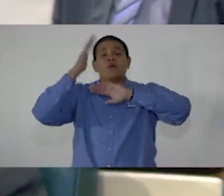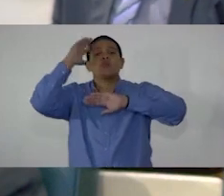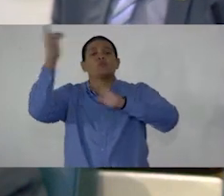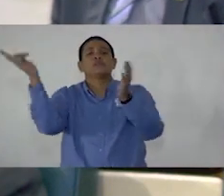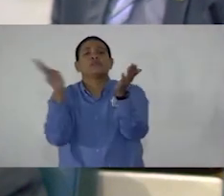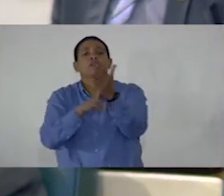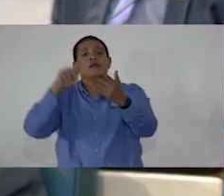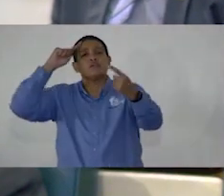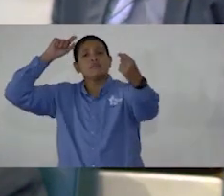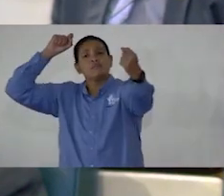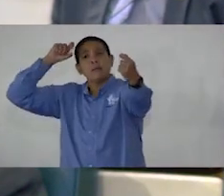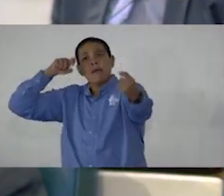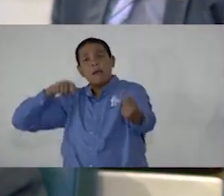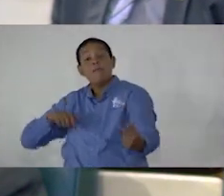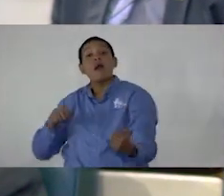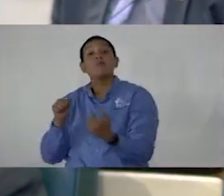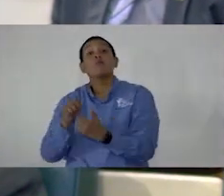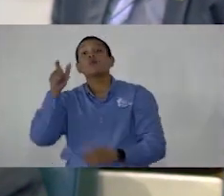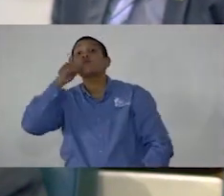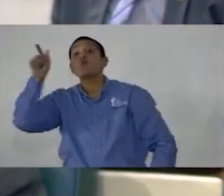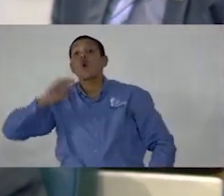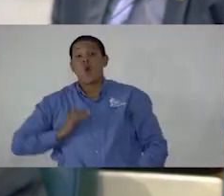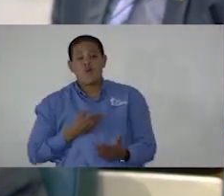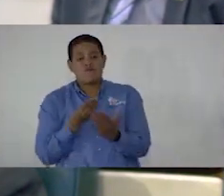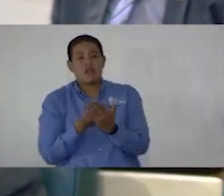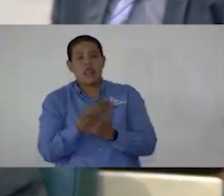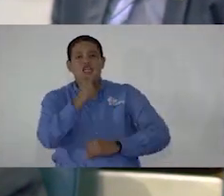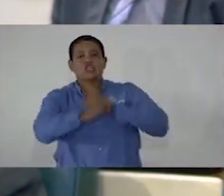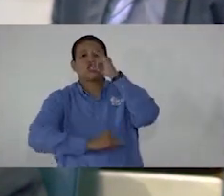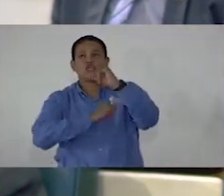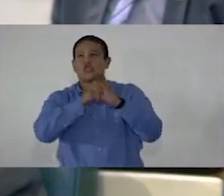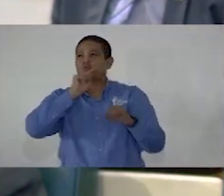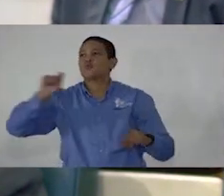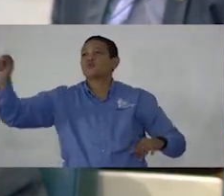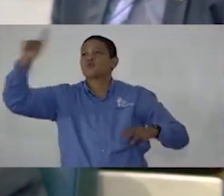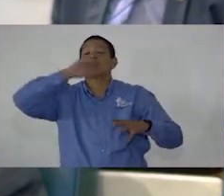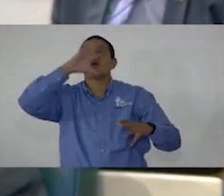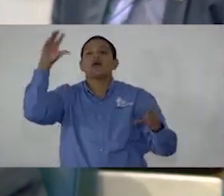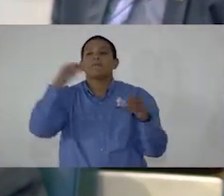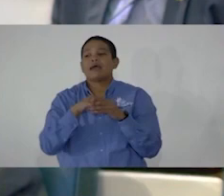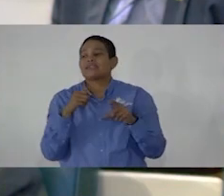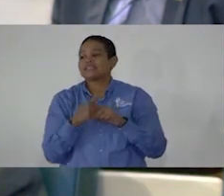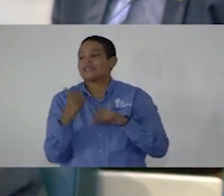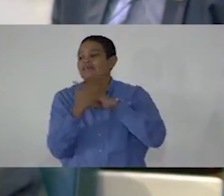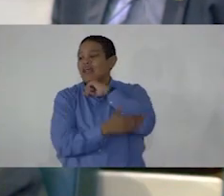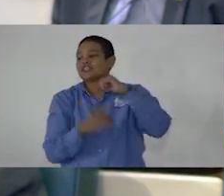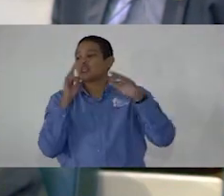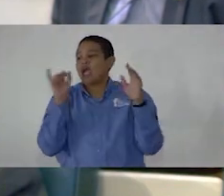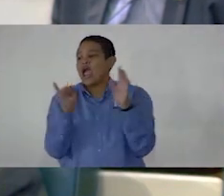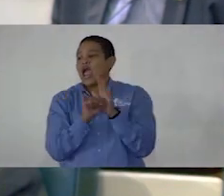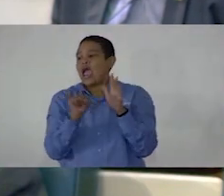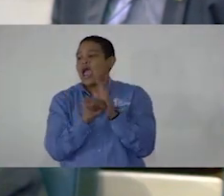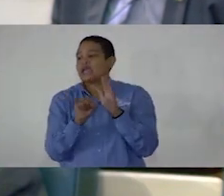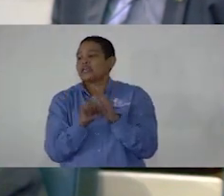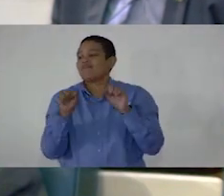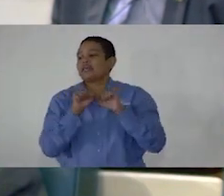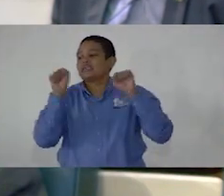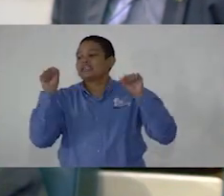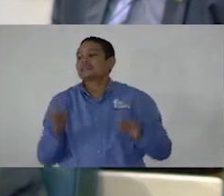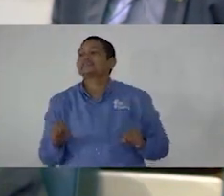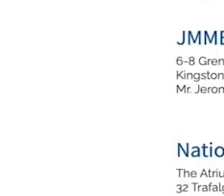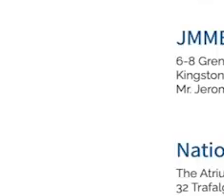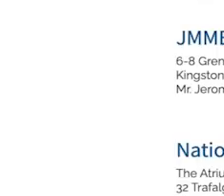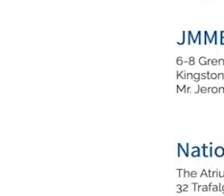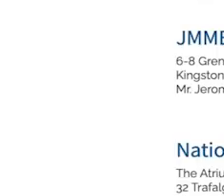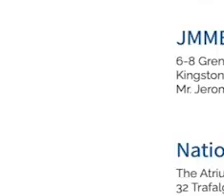a memorandum of understanding with our financial institutions to participate in the National Identification System